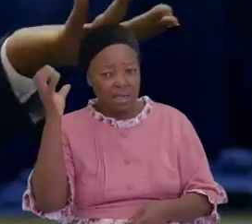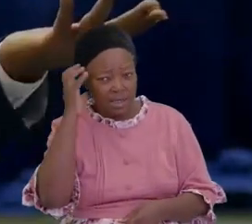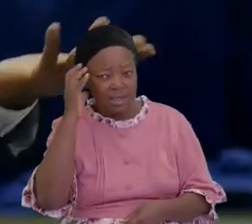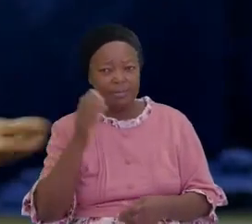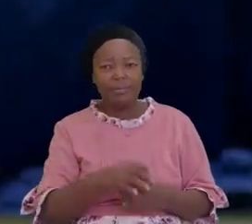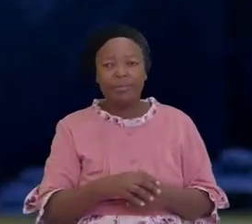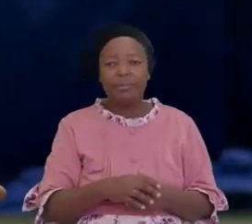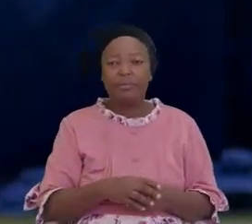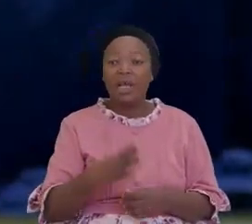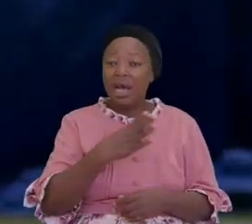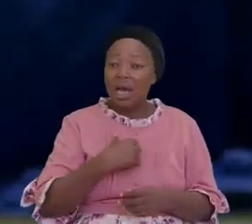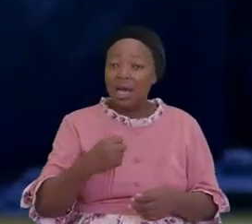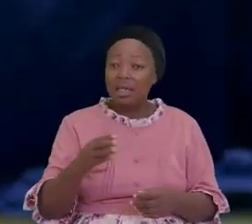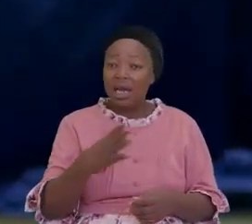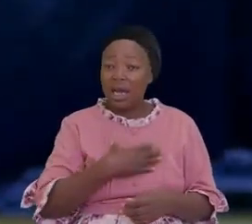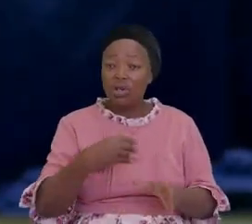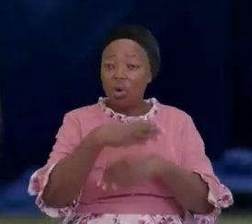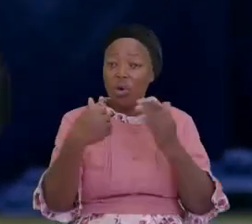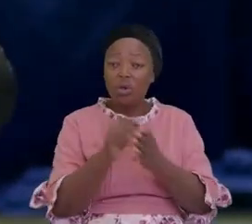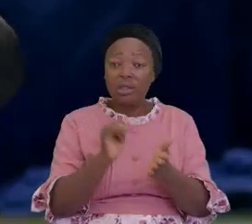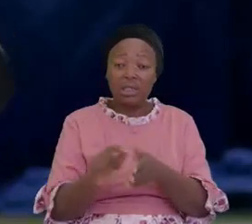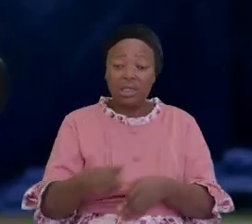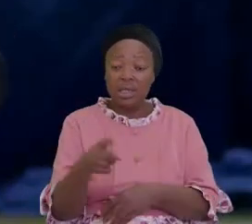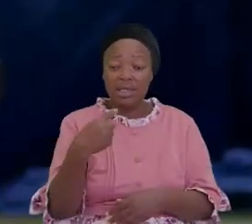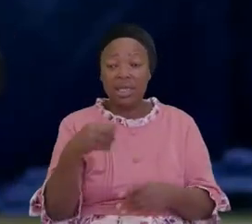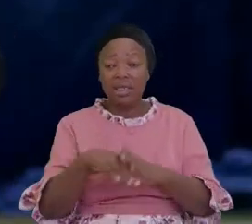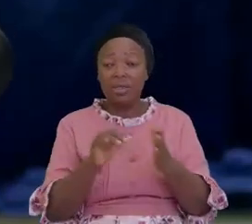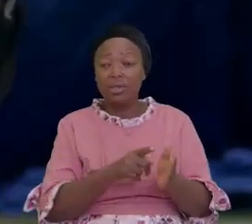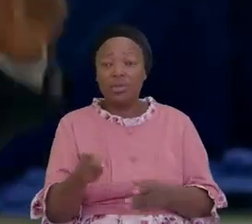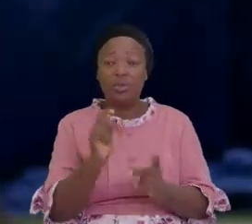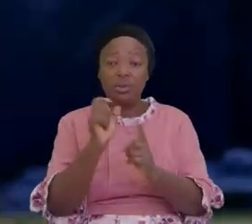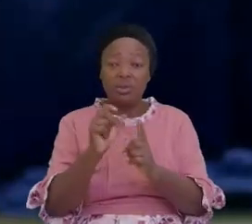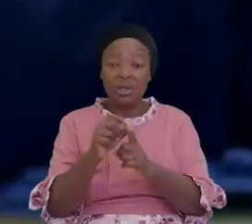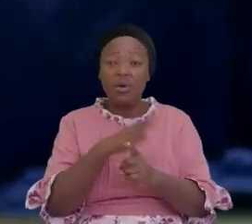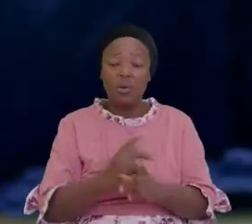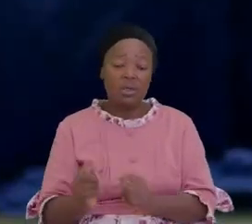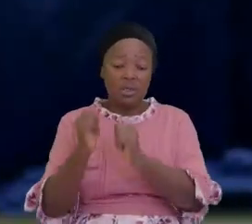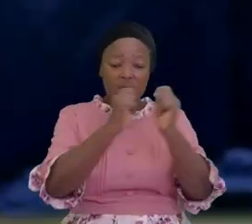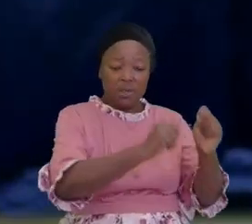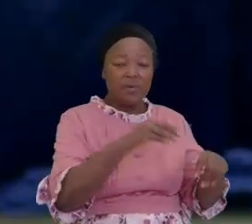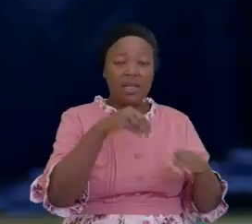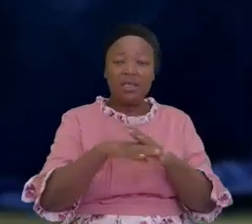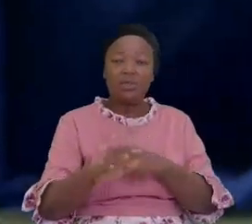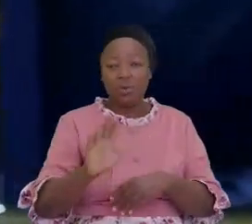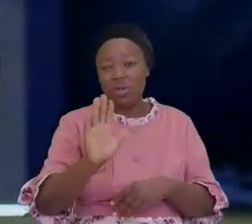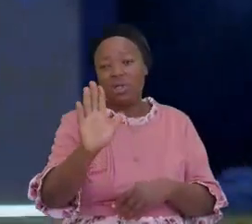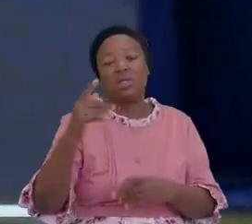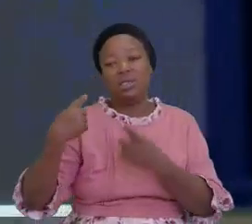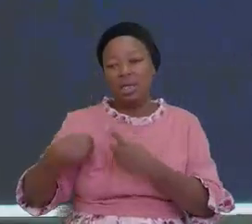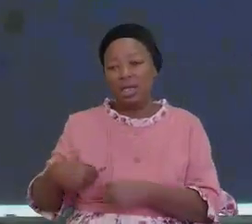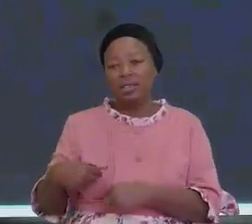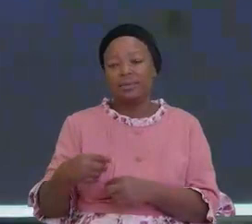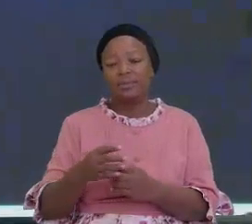and all that is said in those messages, they were transferred into my heart.